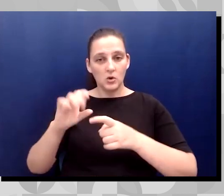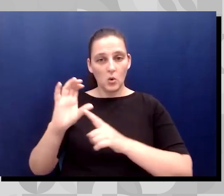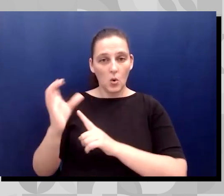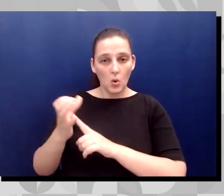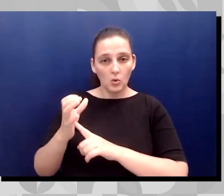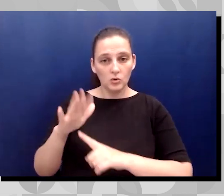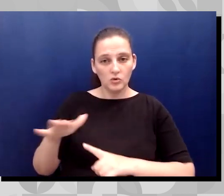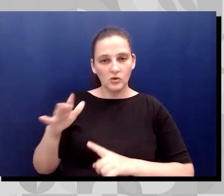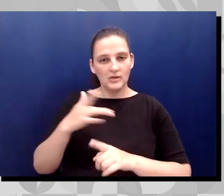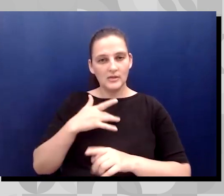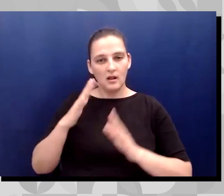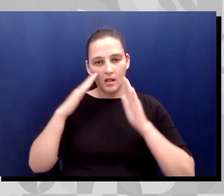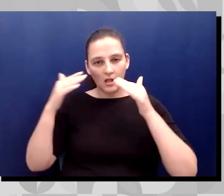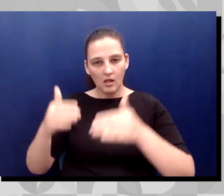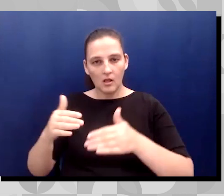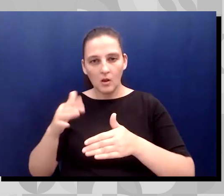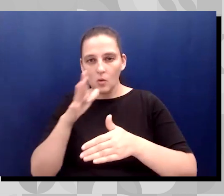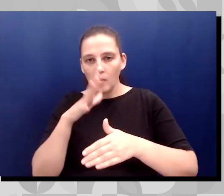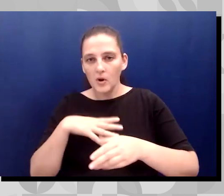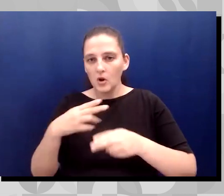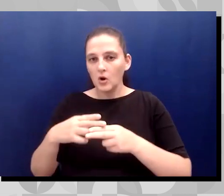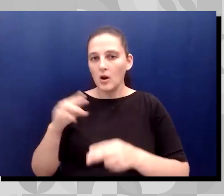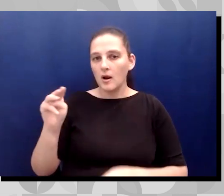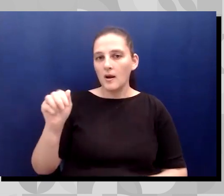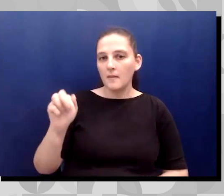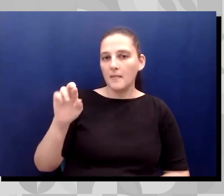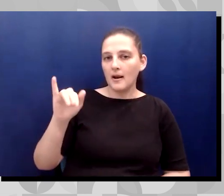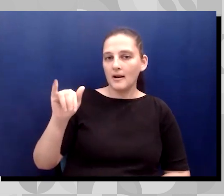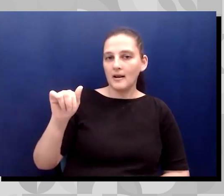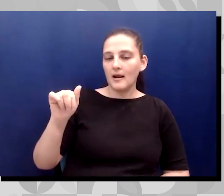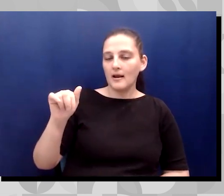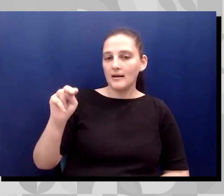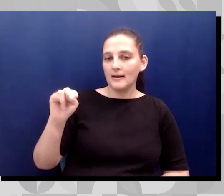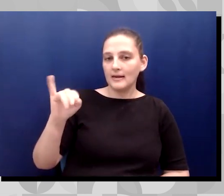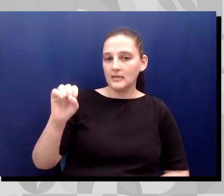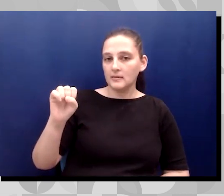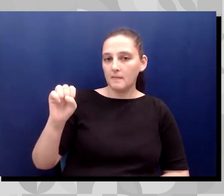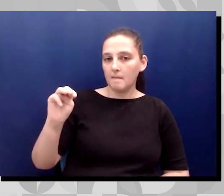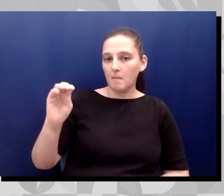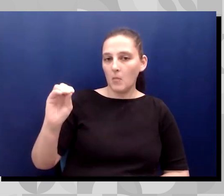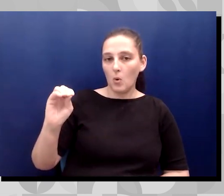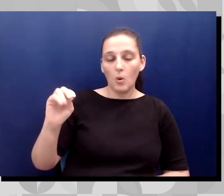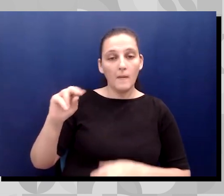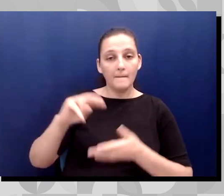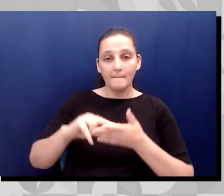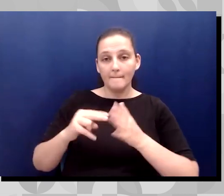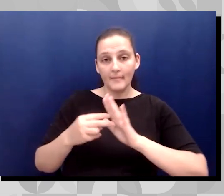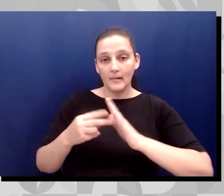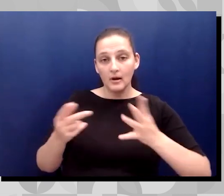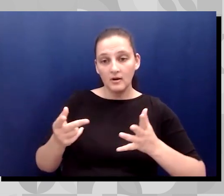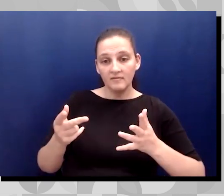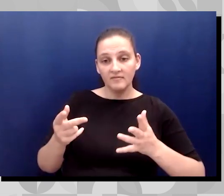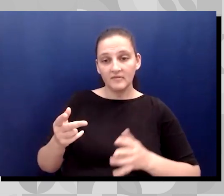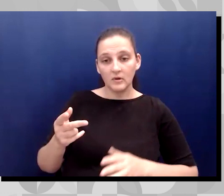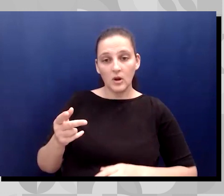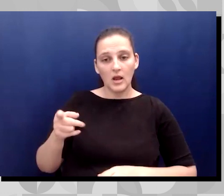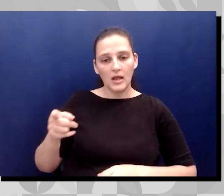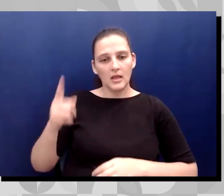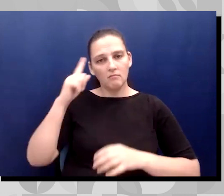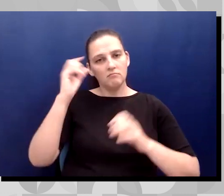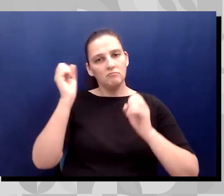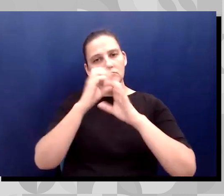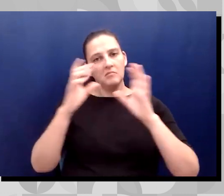Marianismo. And Marianismo is the idea that we, Latinas are raised to